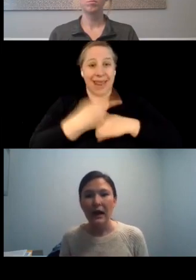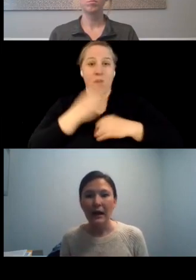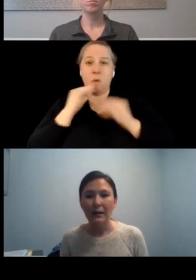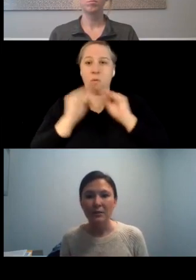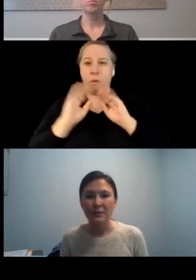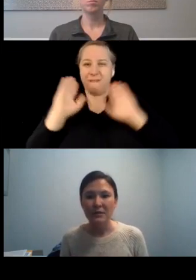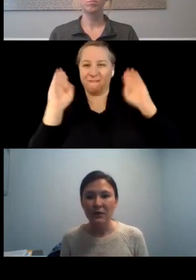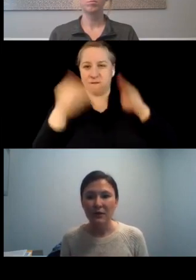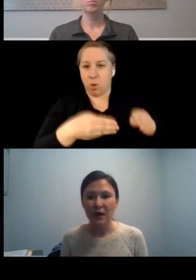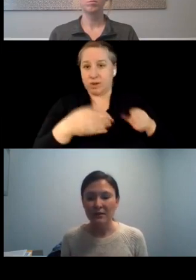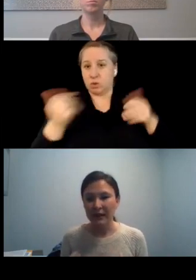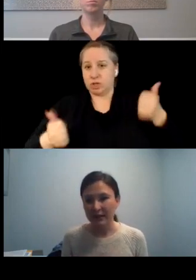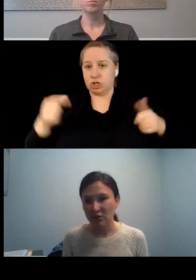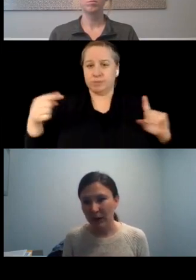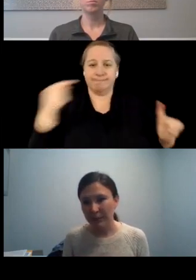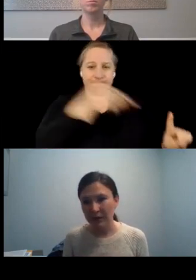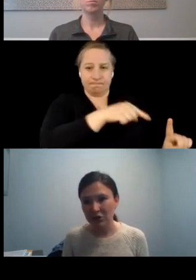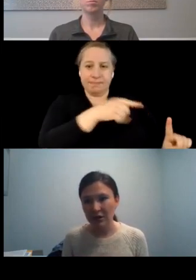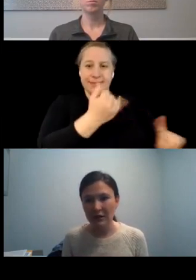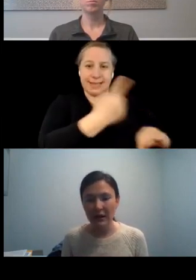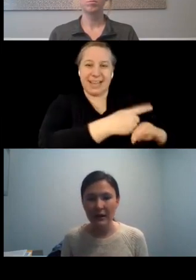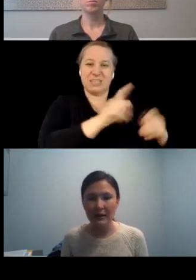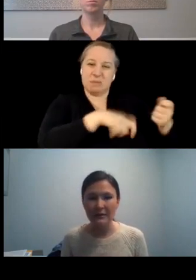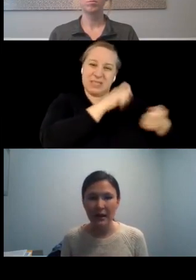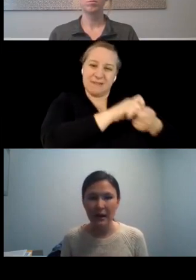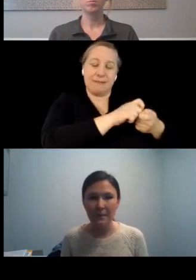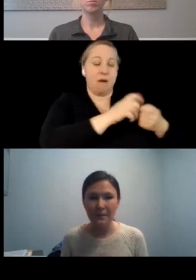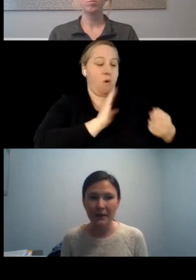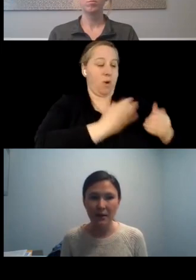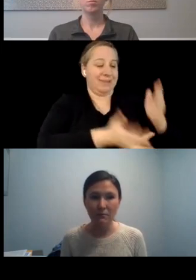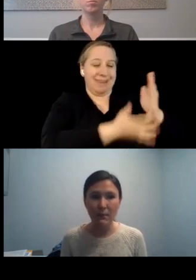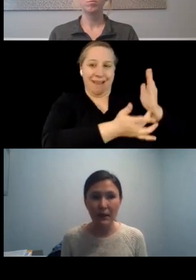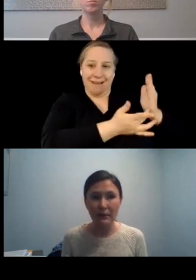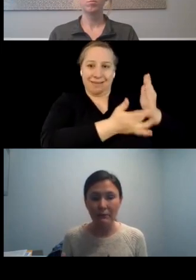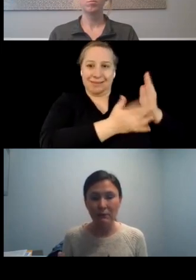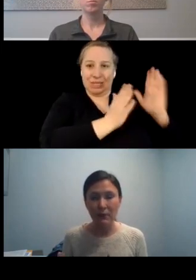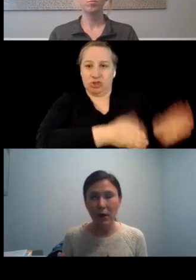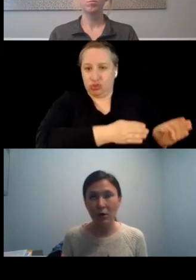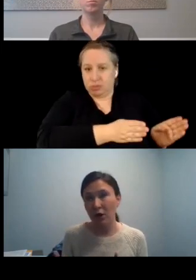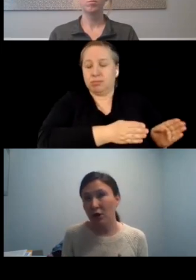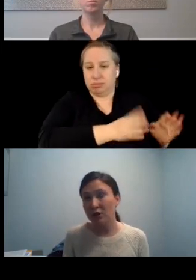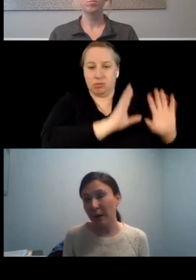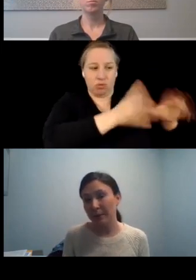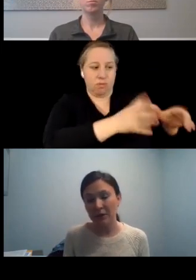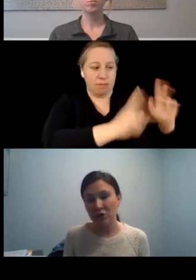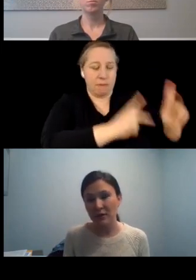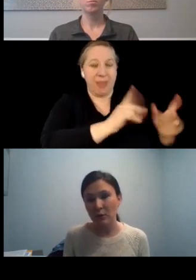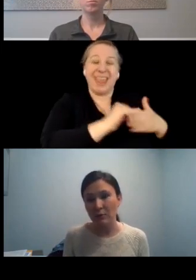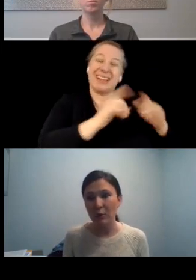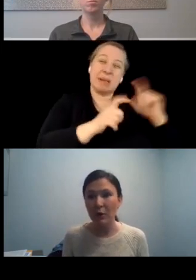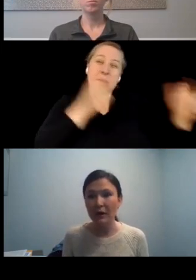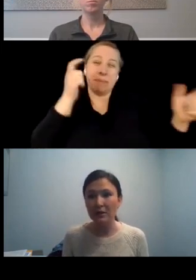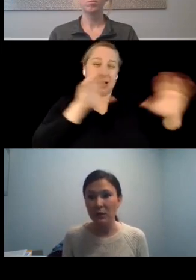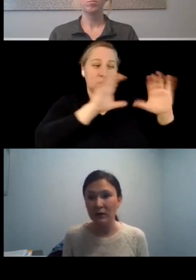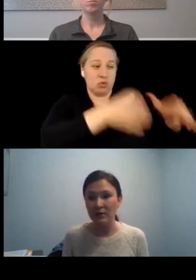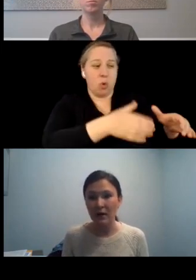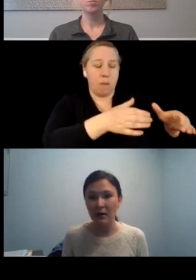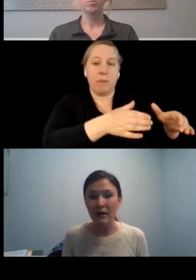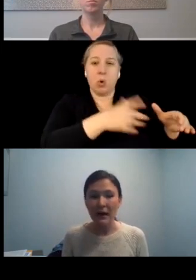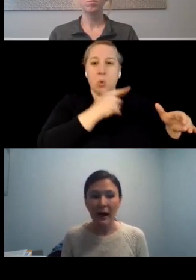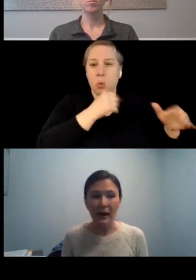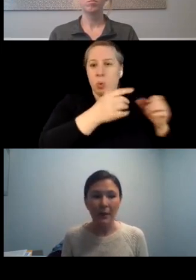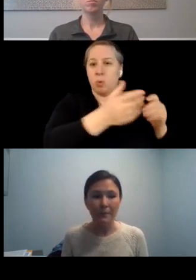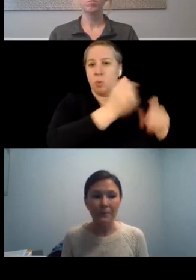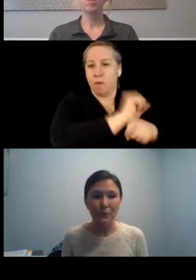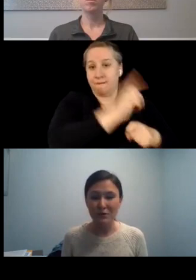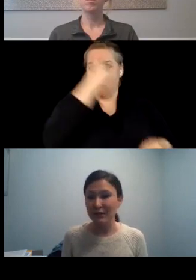side, specifically our technician population. And that's our largest population that we employ, as well as